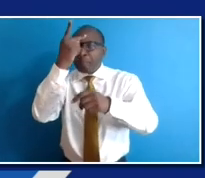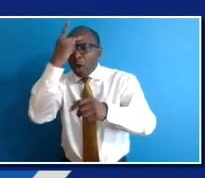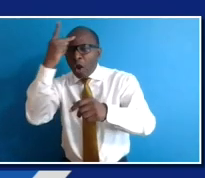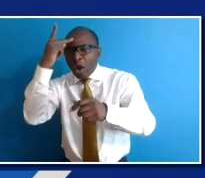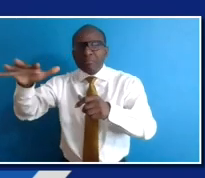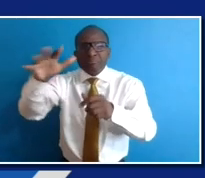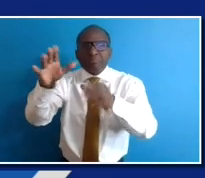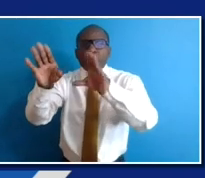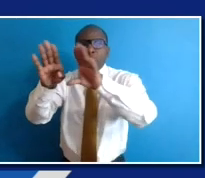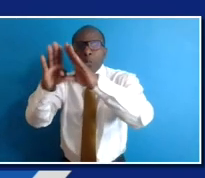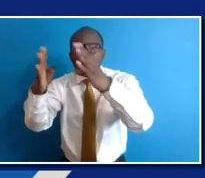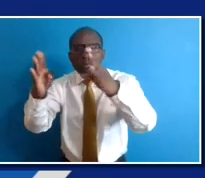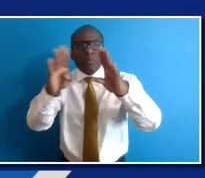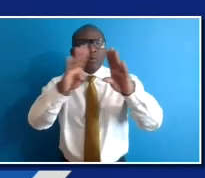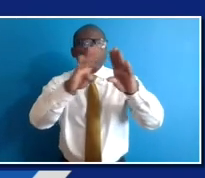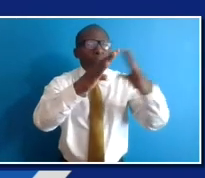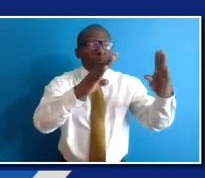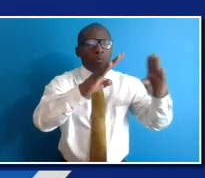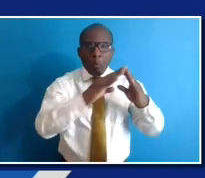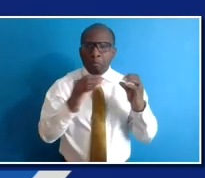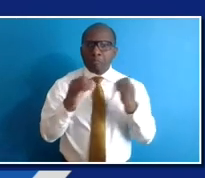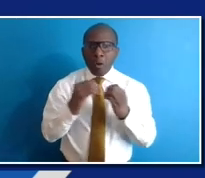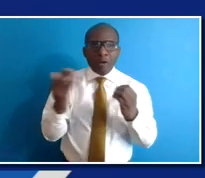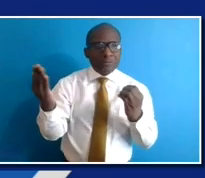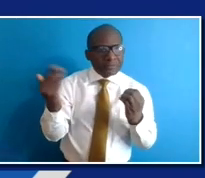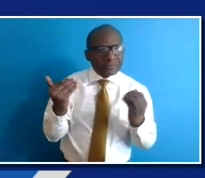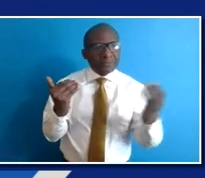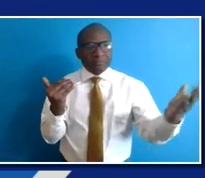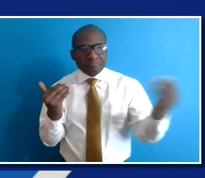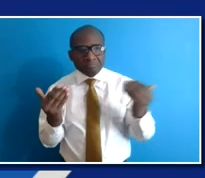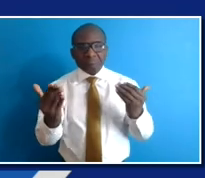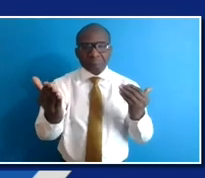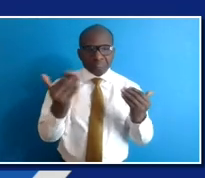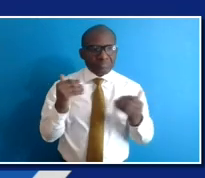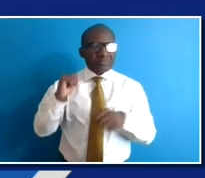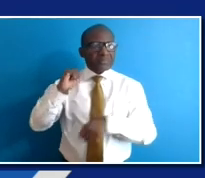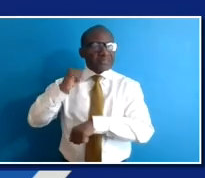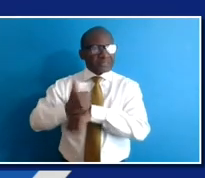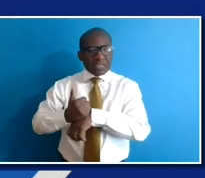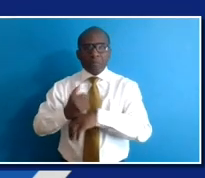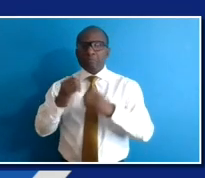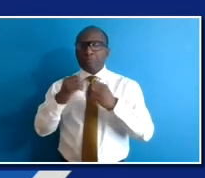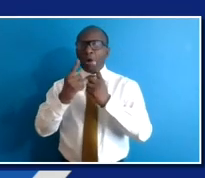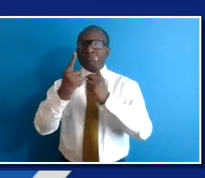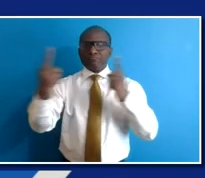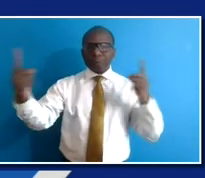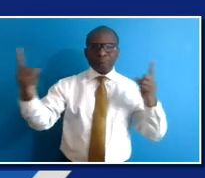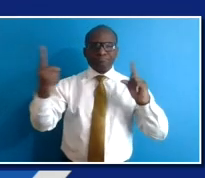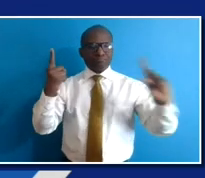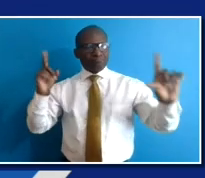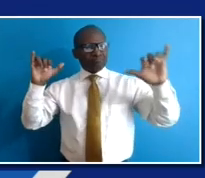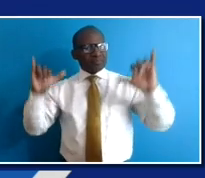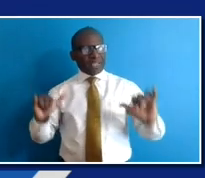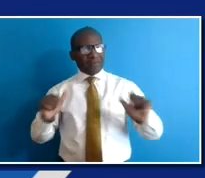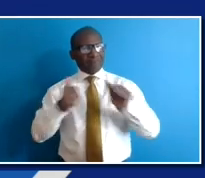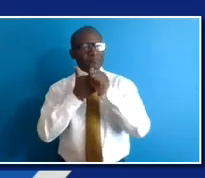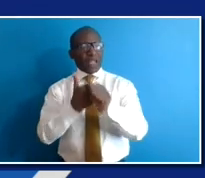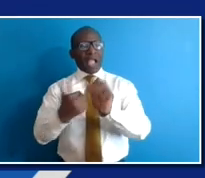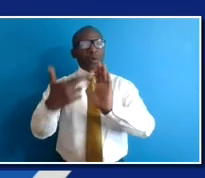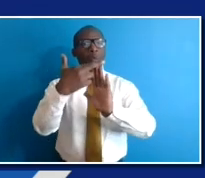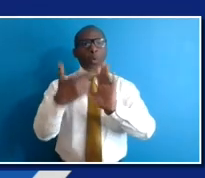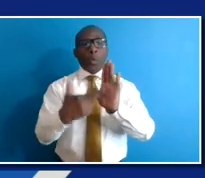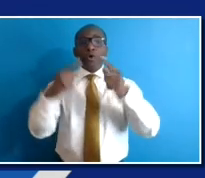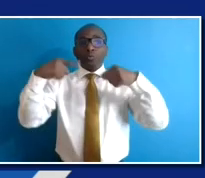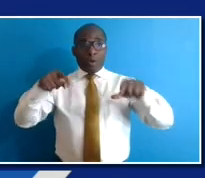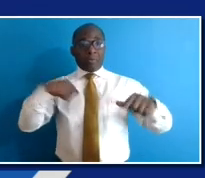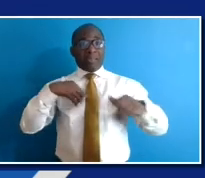could be socially distanced. Now, we're here on a weekday. This is a busier place on the same time of the day on a weekend, as you might imagine. But this is a vast field here